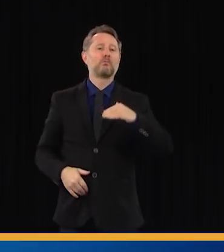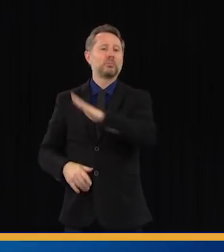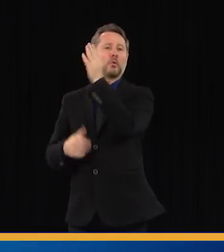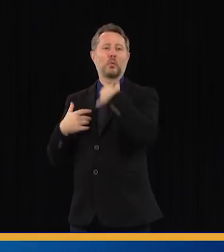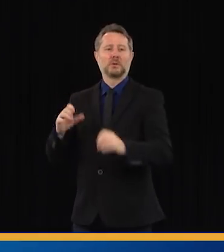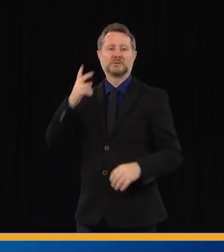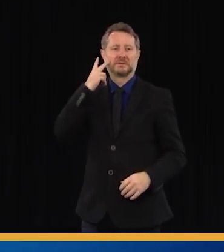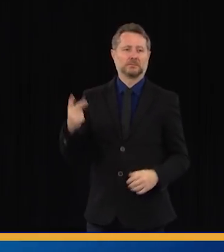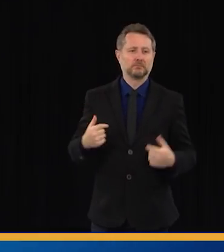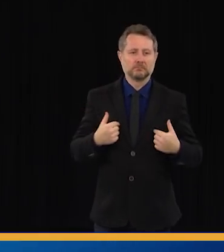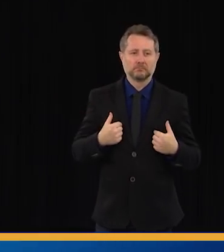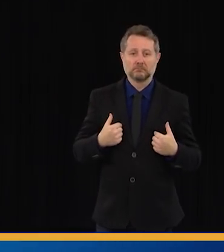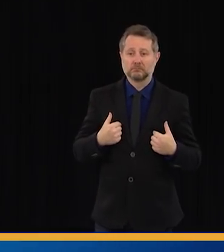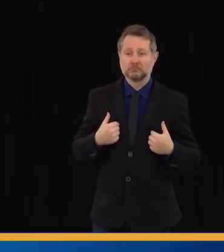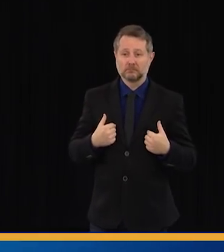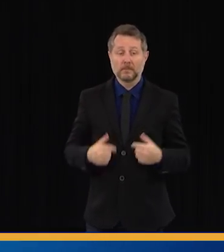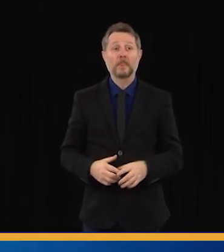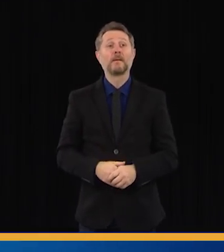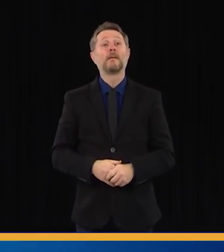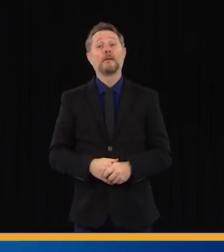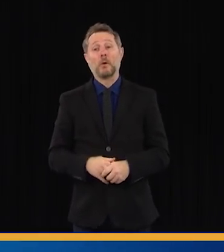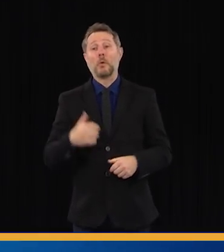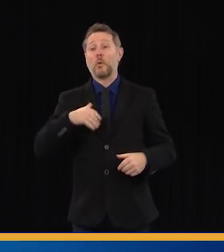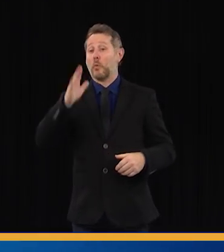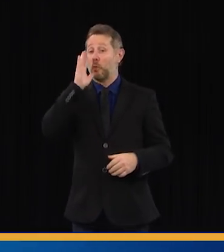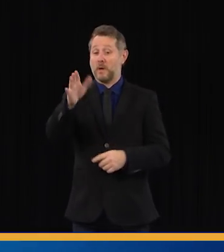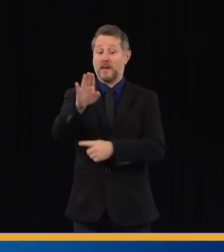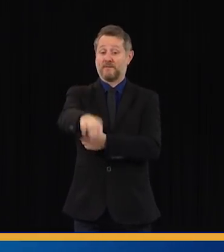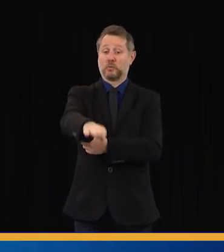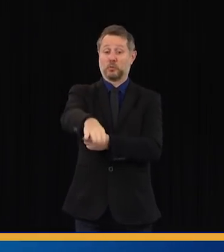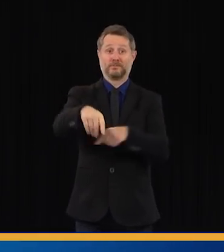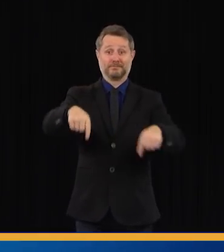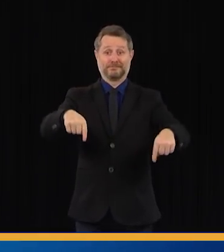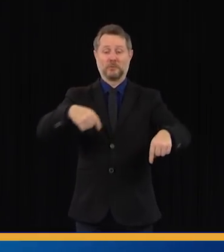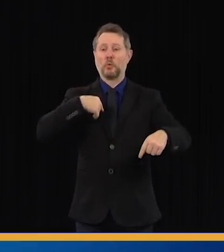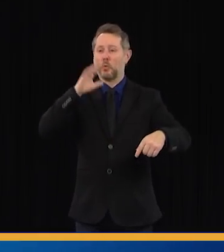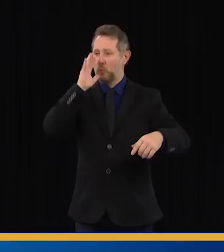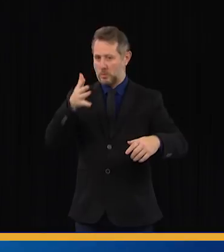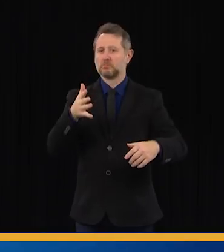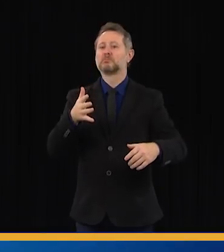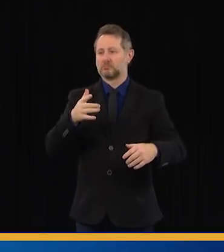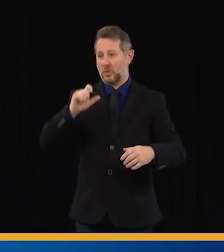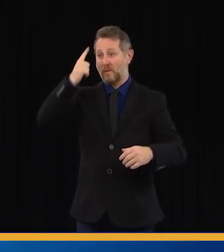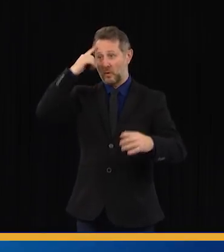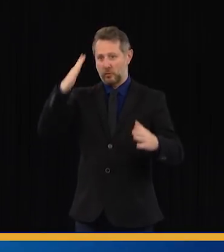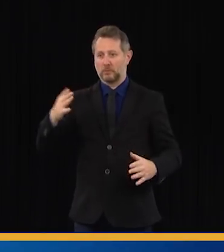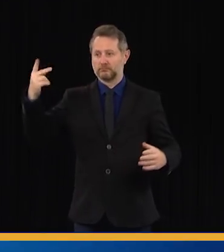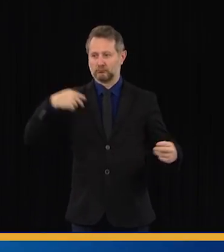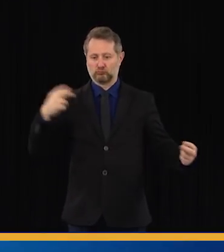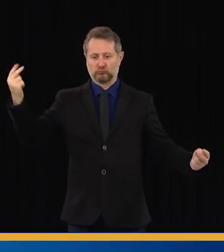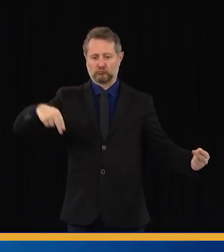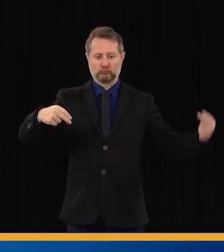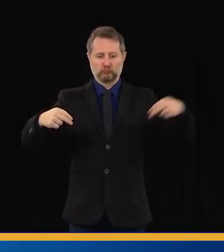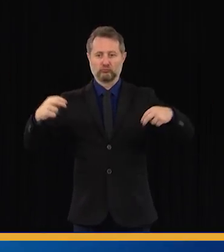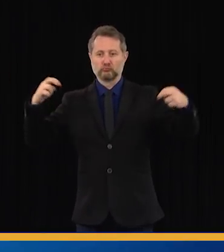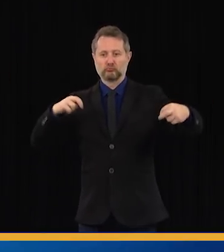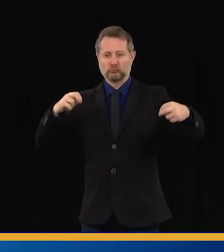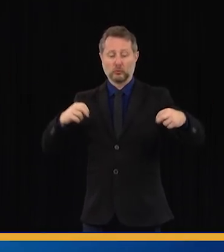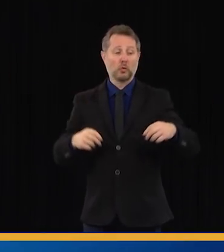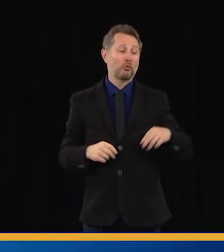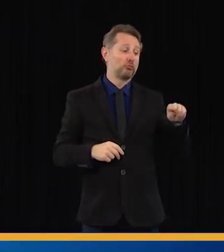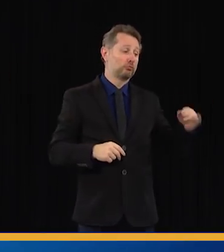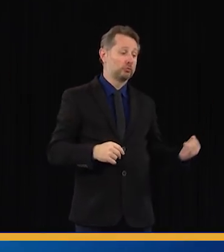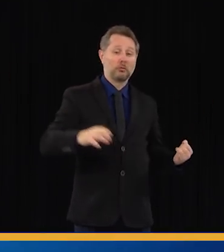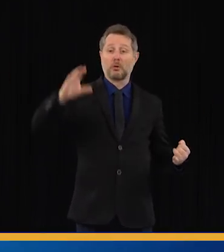achieved much. This afternoon, I'll be joined by other governors. We've been talking to other states, Connecticut, New Jersey,